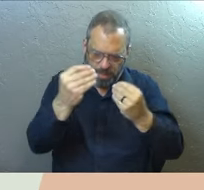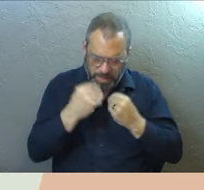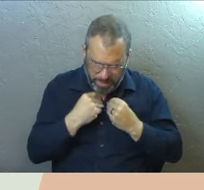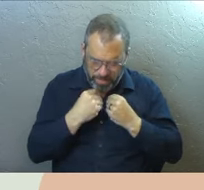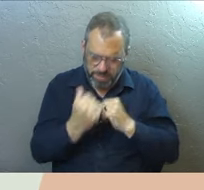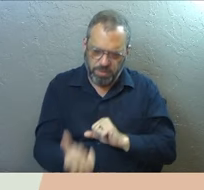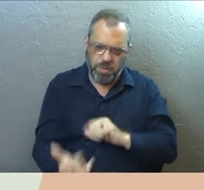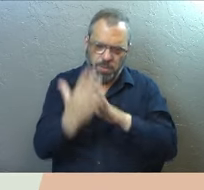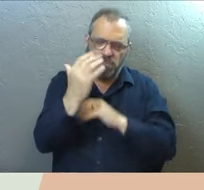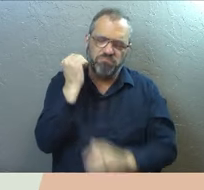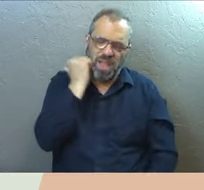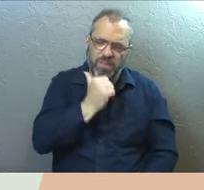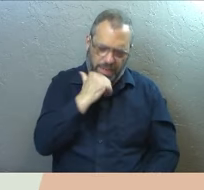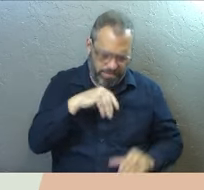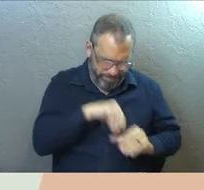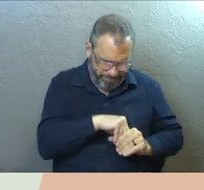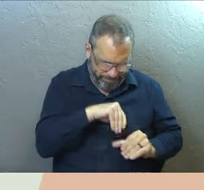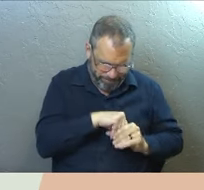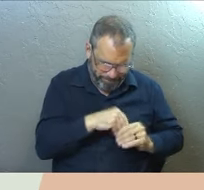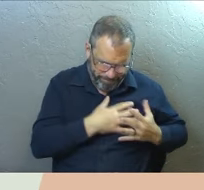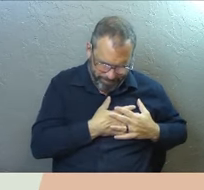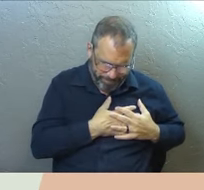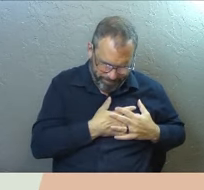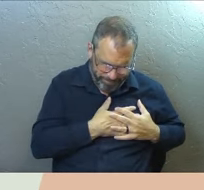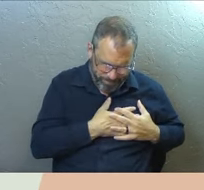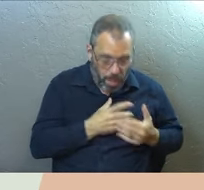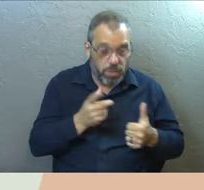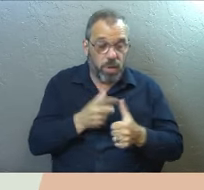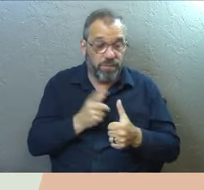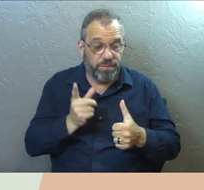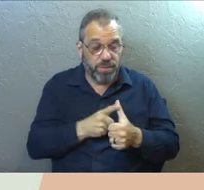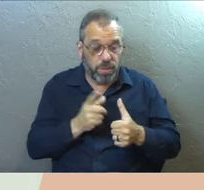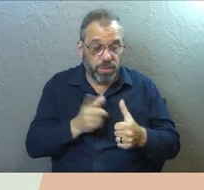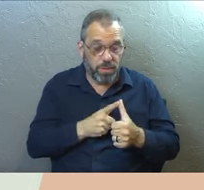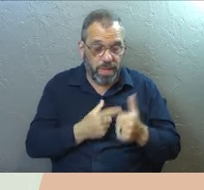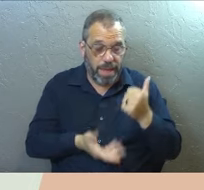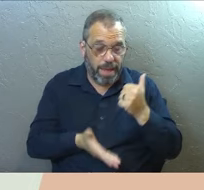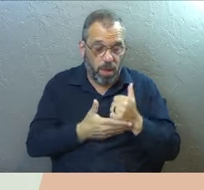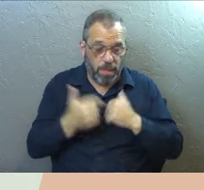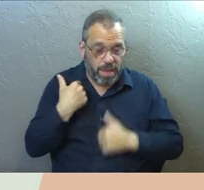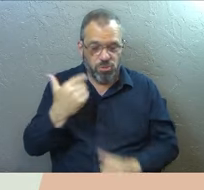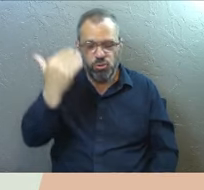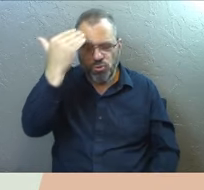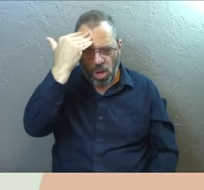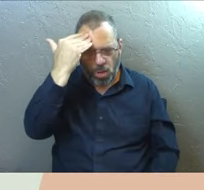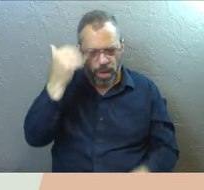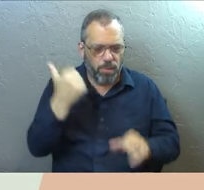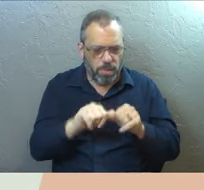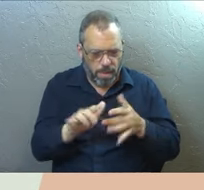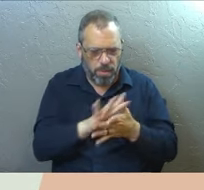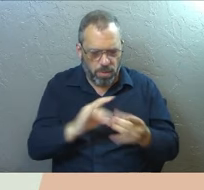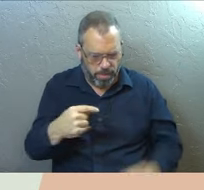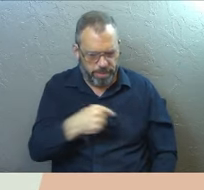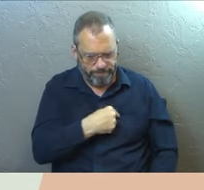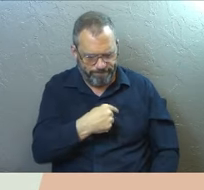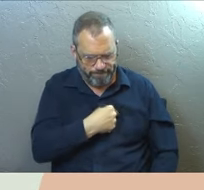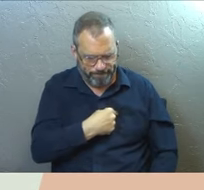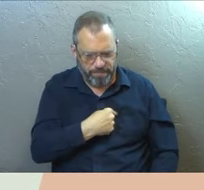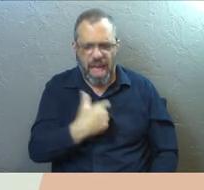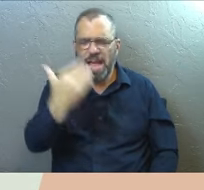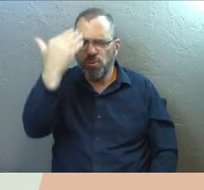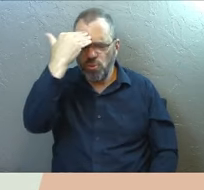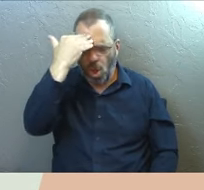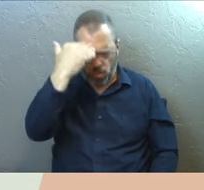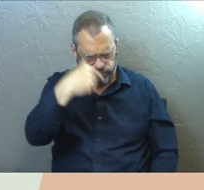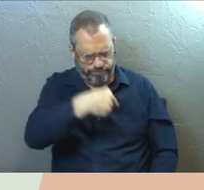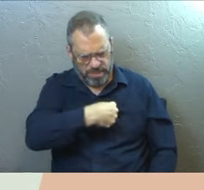presence in us every single day. So first, God, help us to be people that know that and remember that and are constantly